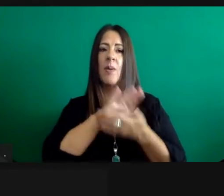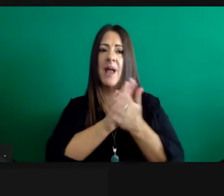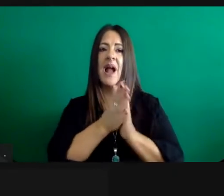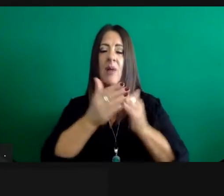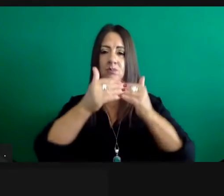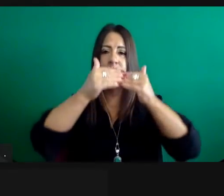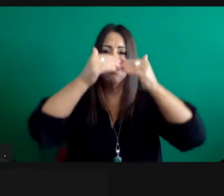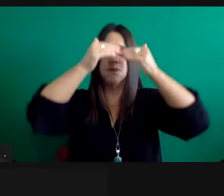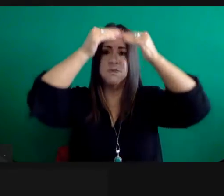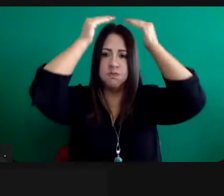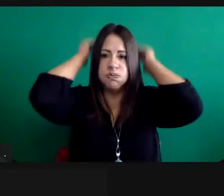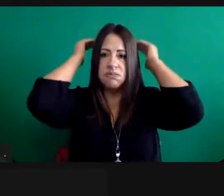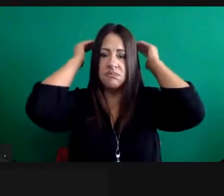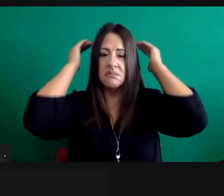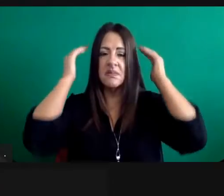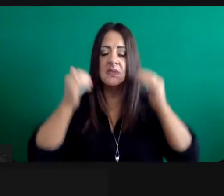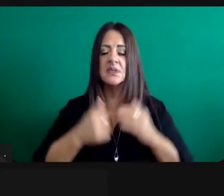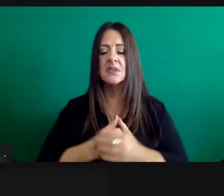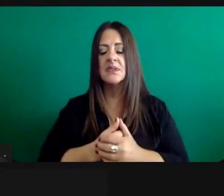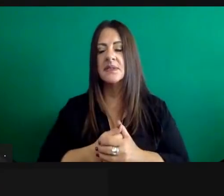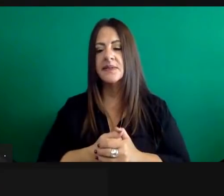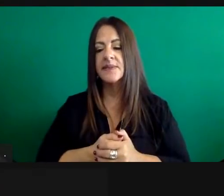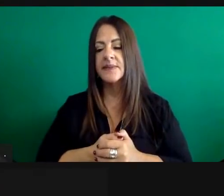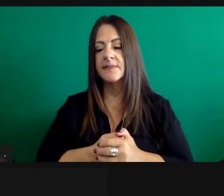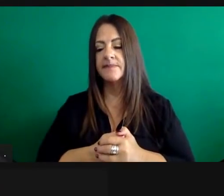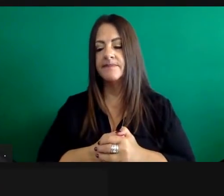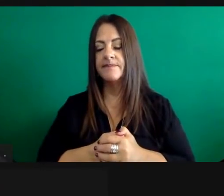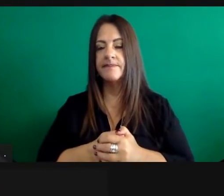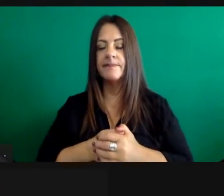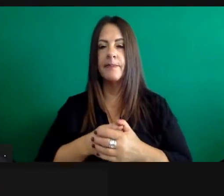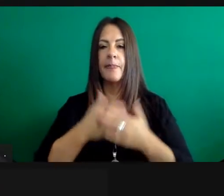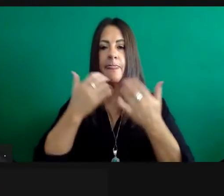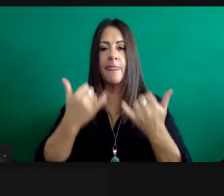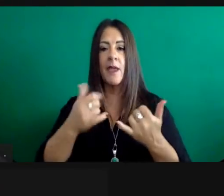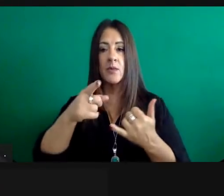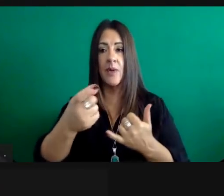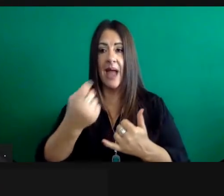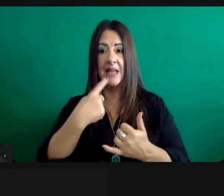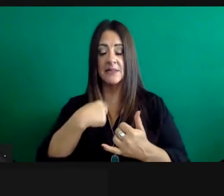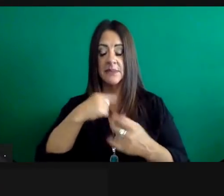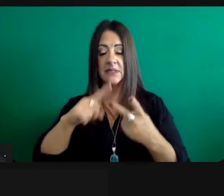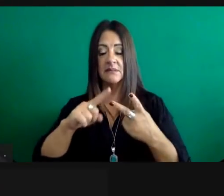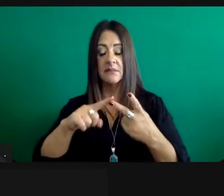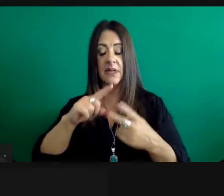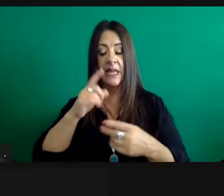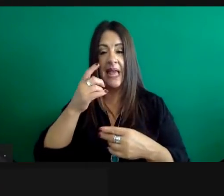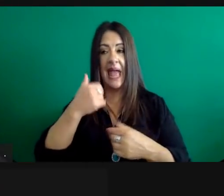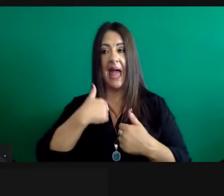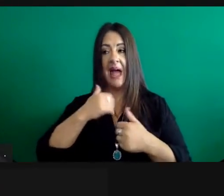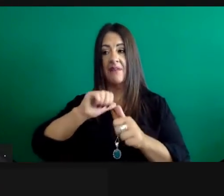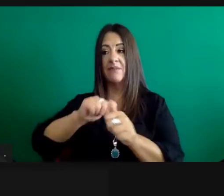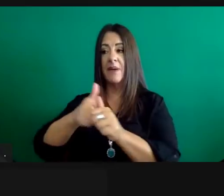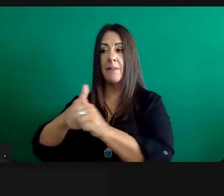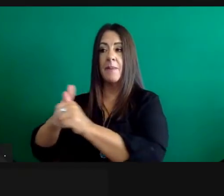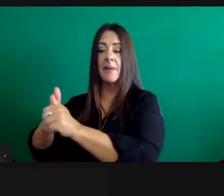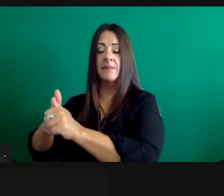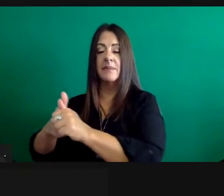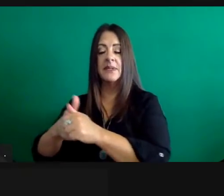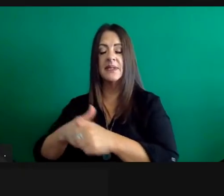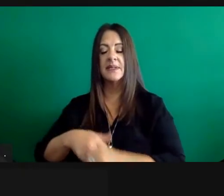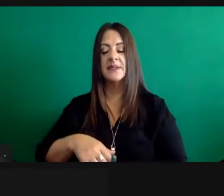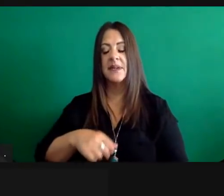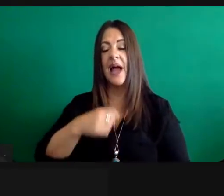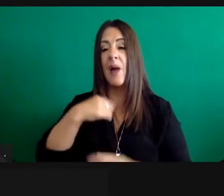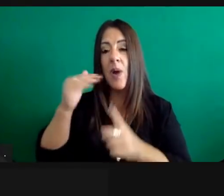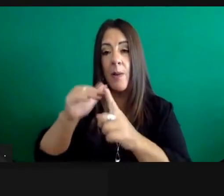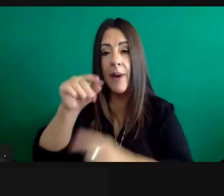do see, when you ask about a surge facility, I'll remind you that because of the hard work that we did